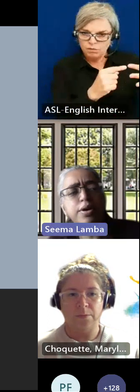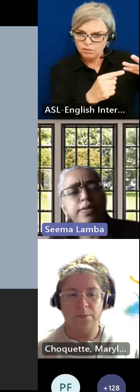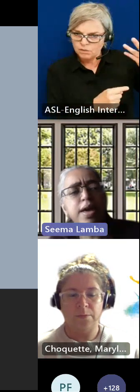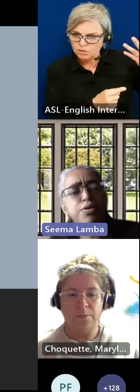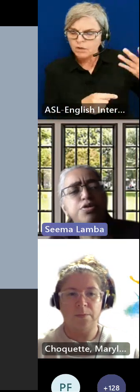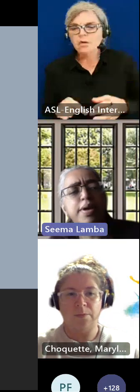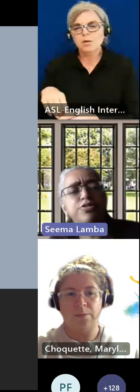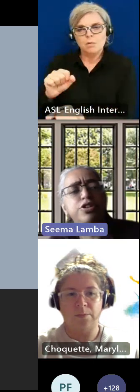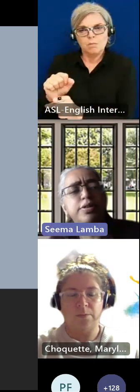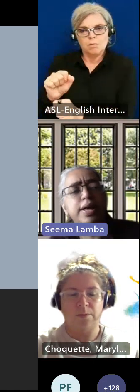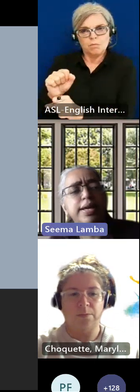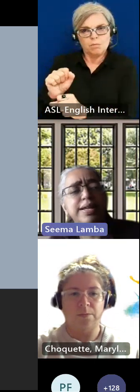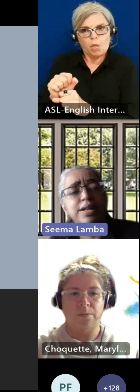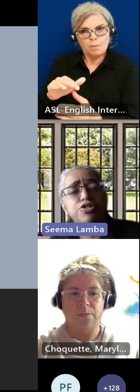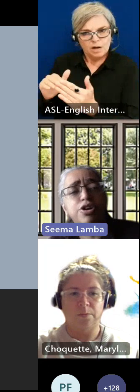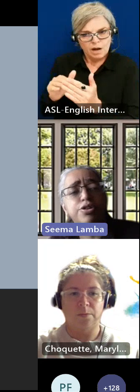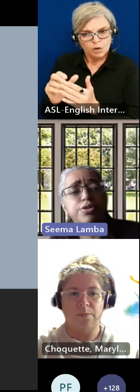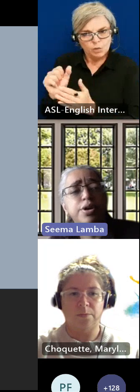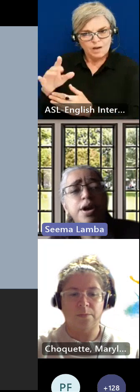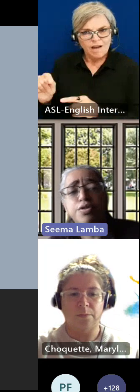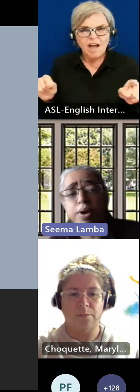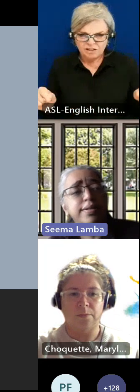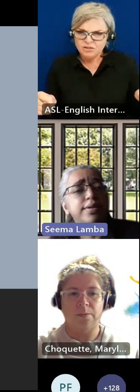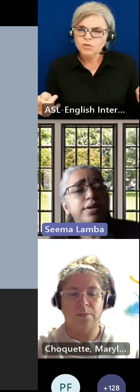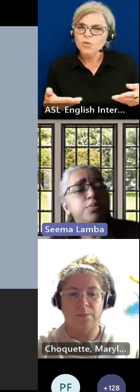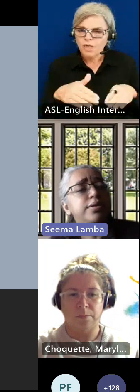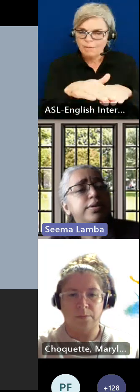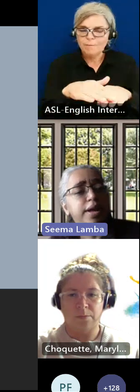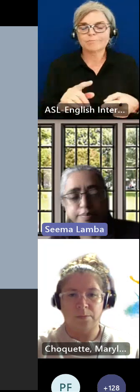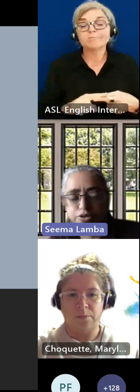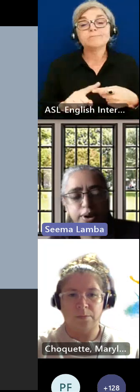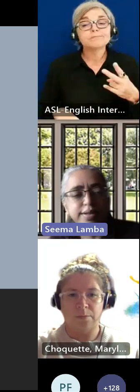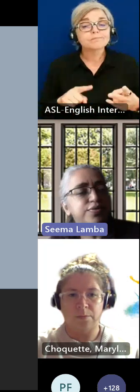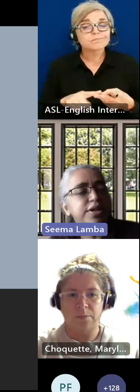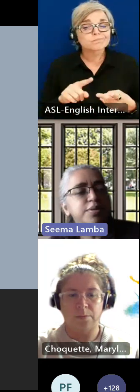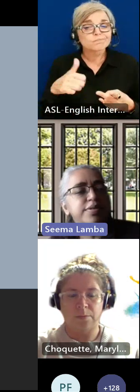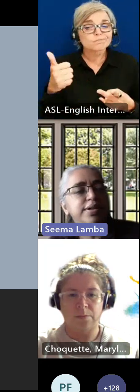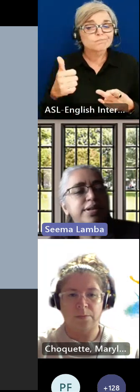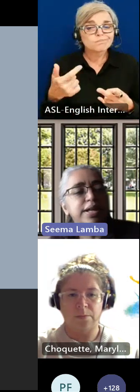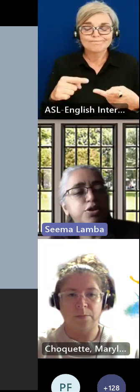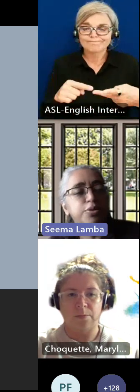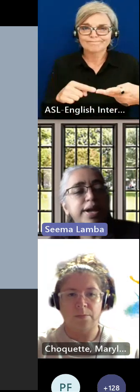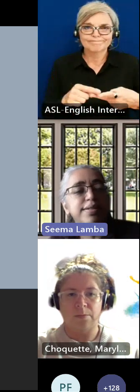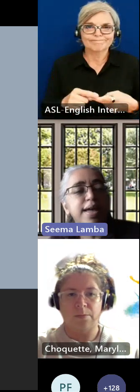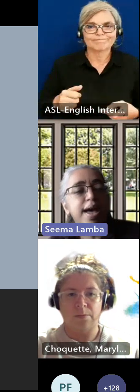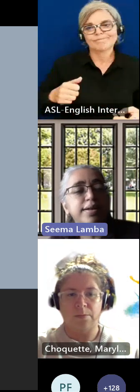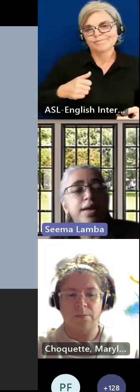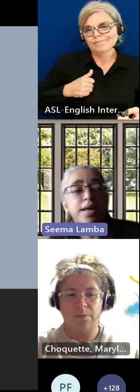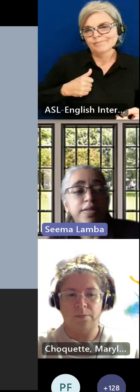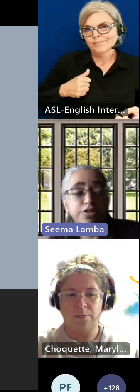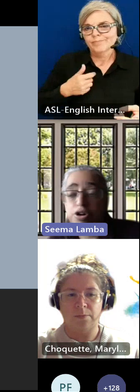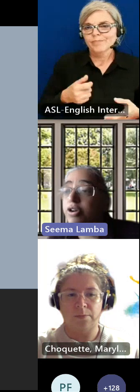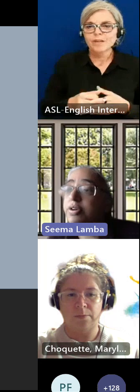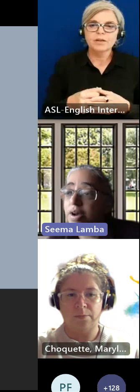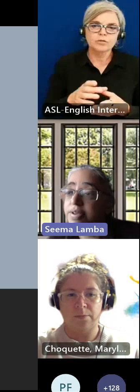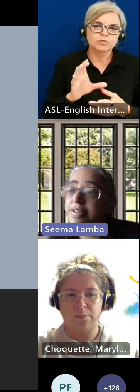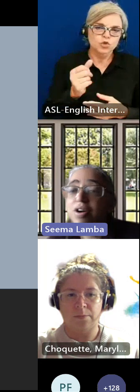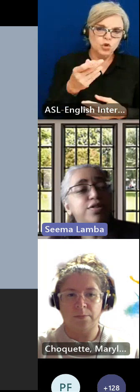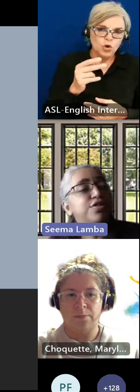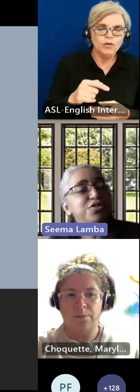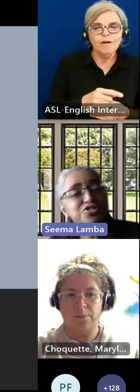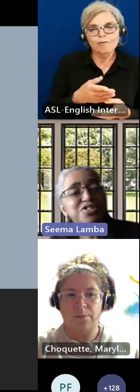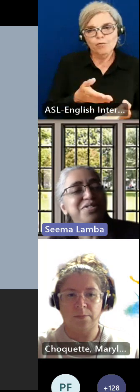The others are mentioned, like Canadian Charter of Rights and Human Rights and Freedoms and Canadian Human Rights Act. The Charter